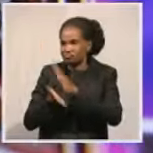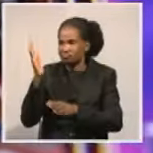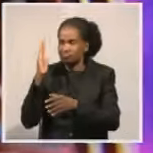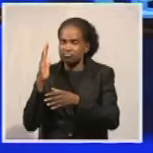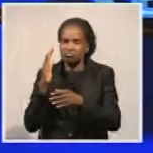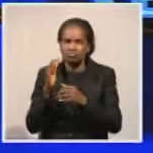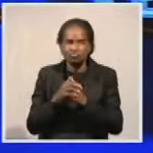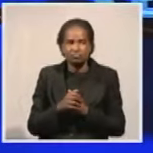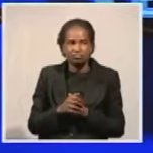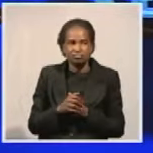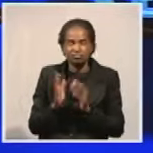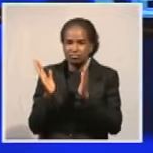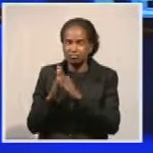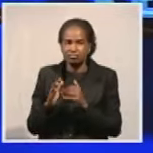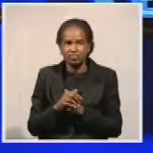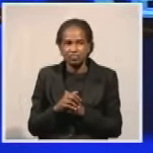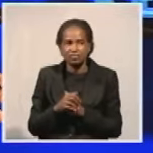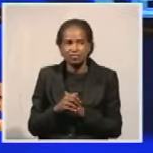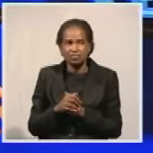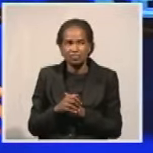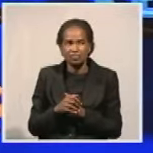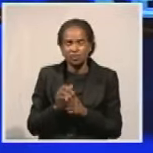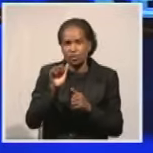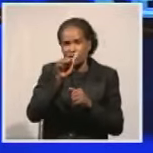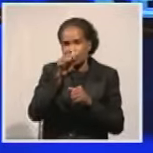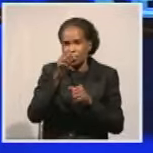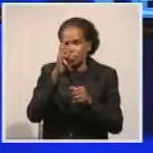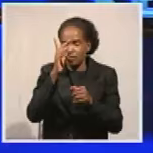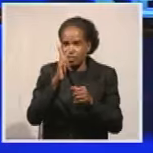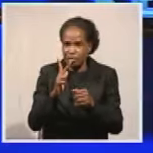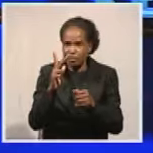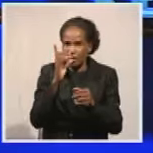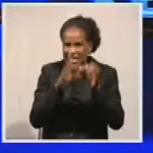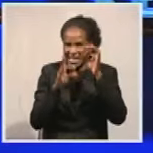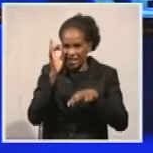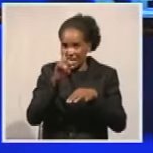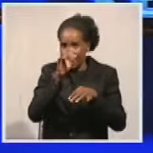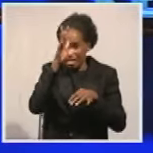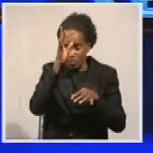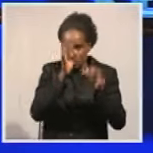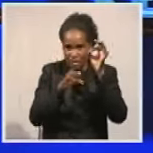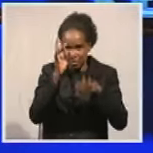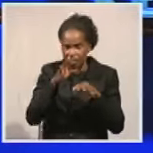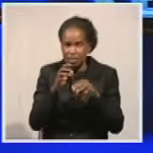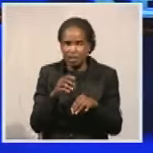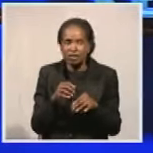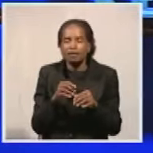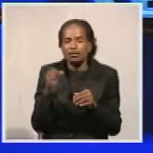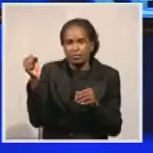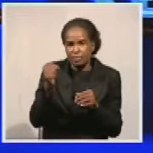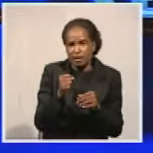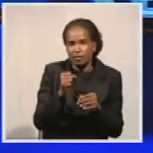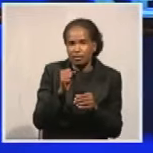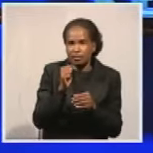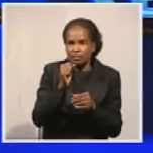they left, the positions got filled by those we thought would further the cause